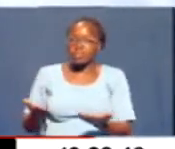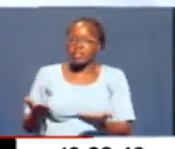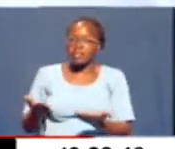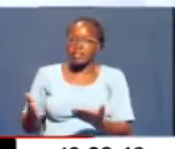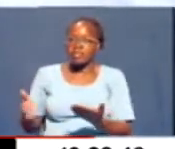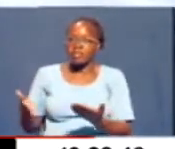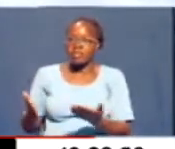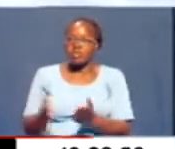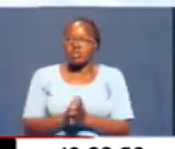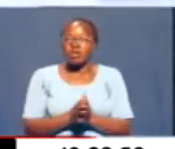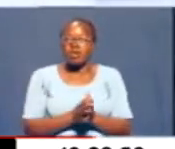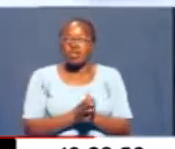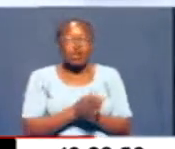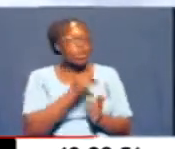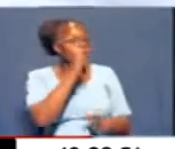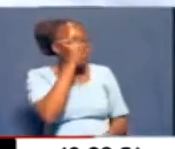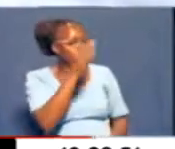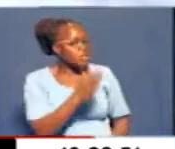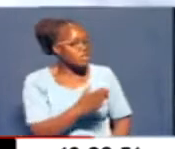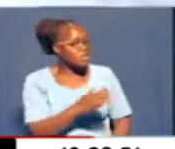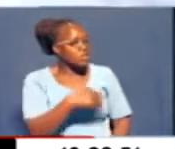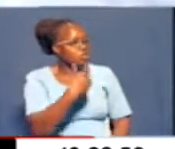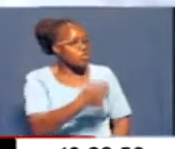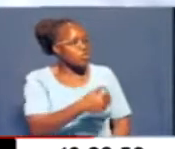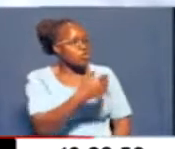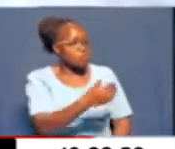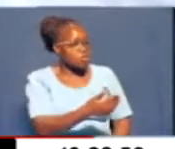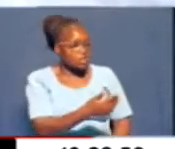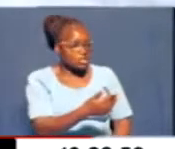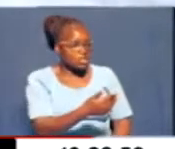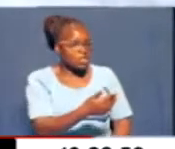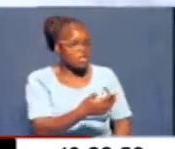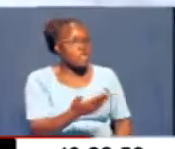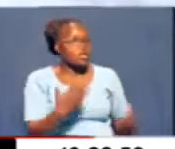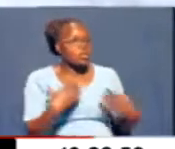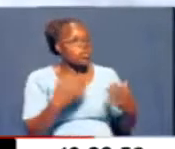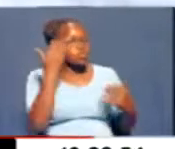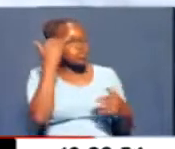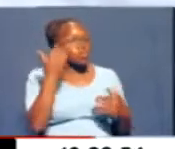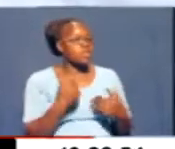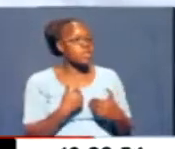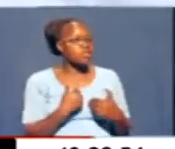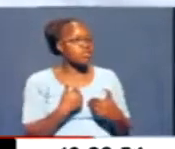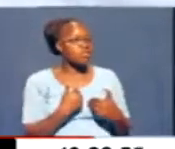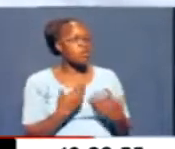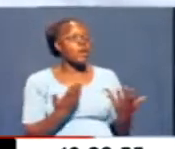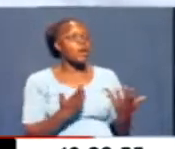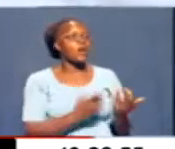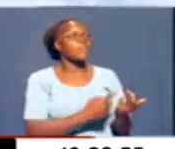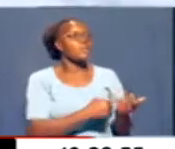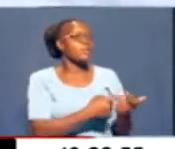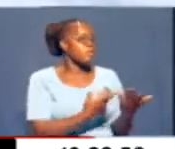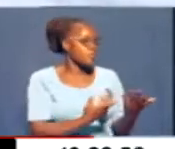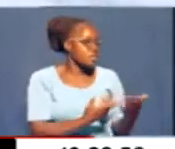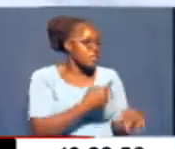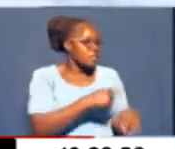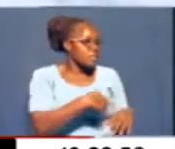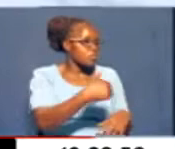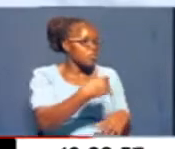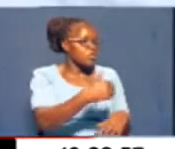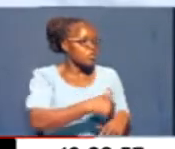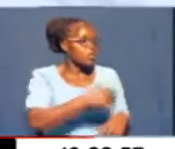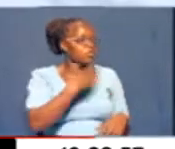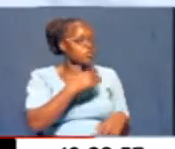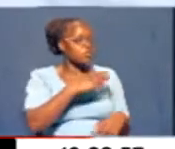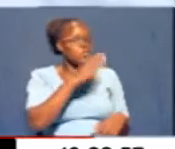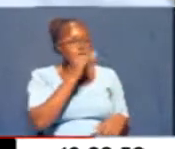time? Politicians always have a people's court, and the people's court is the numbers. So every time a politician would want to speak, and they